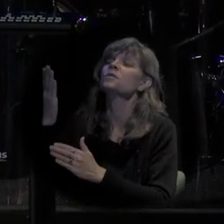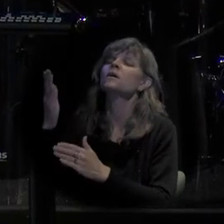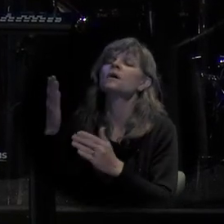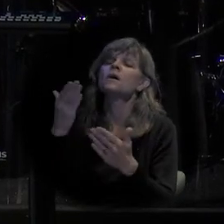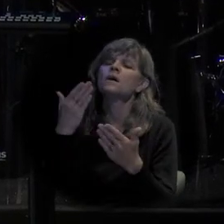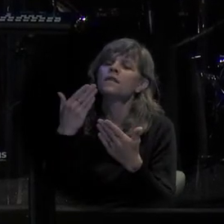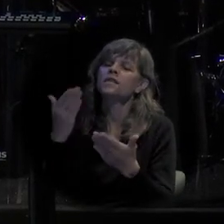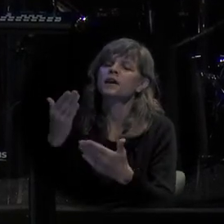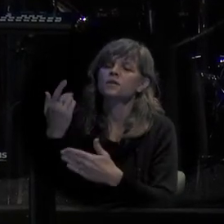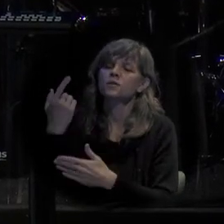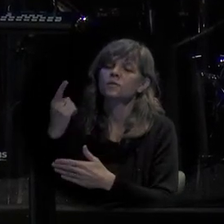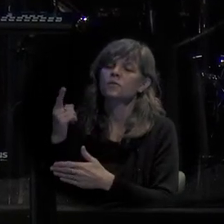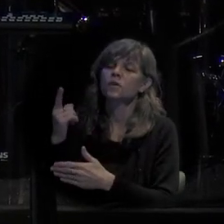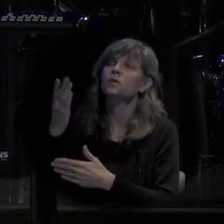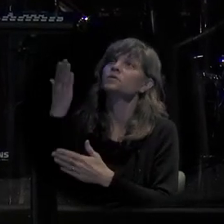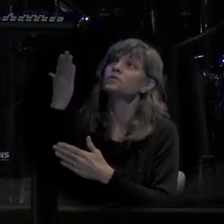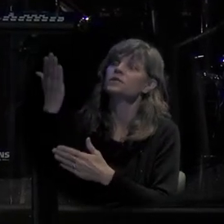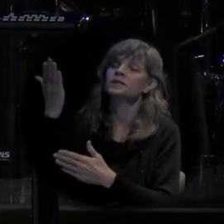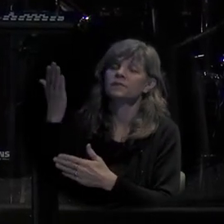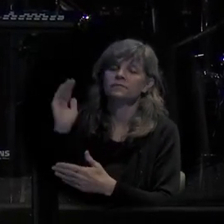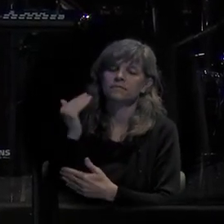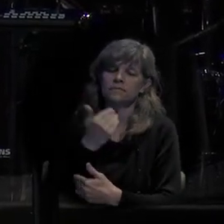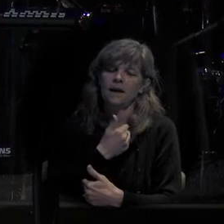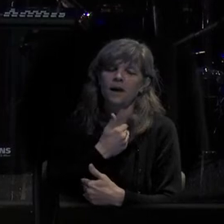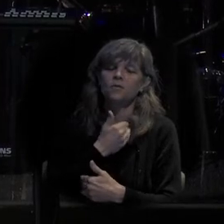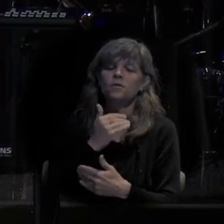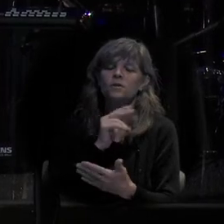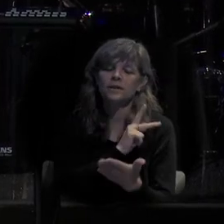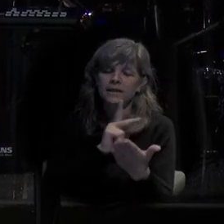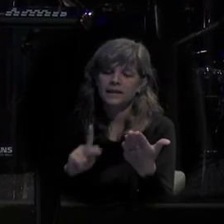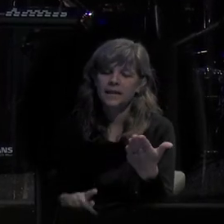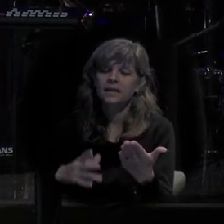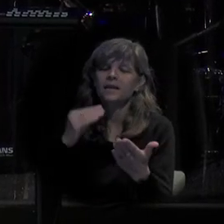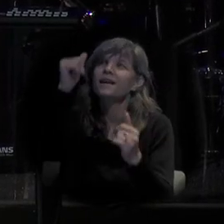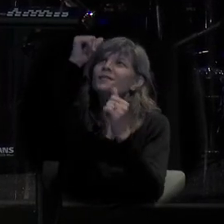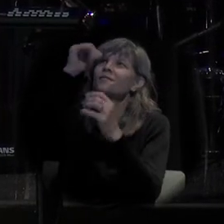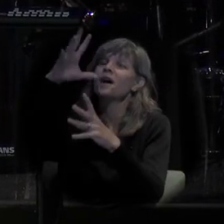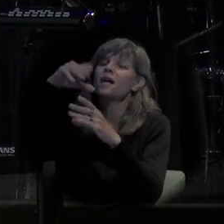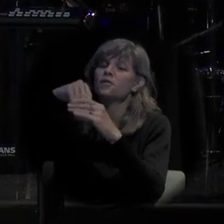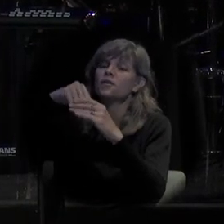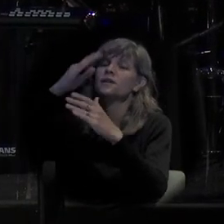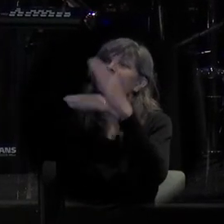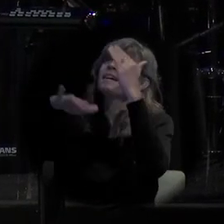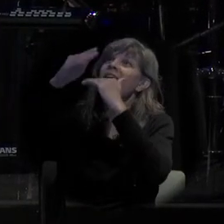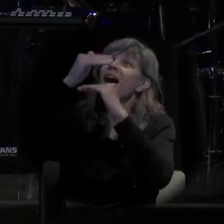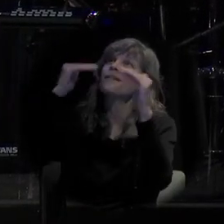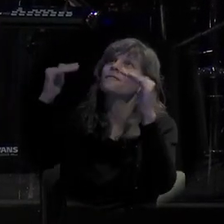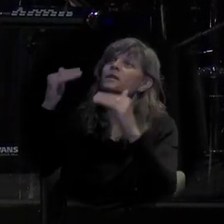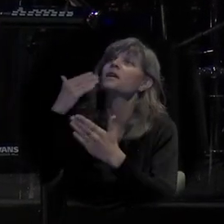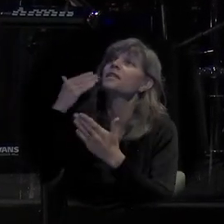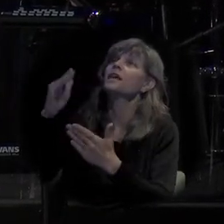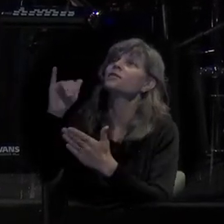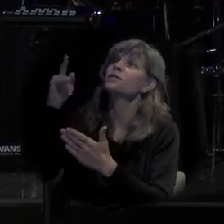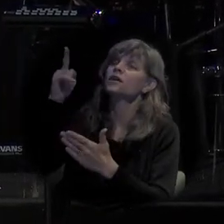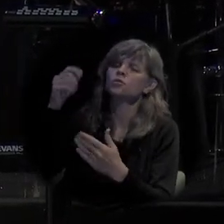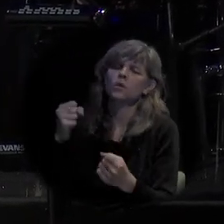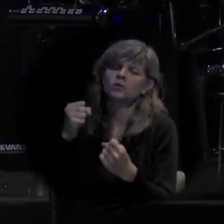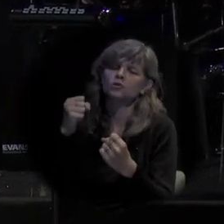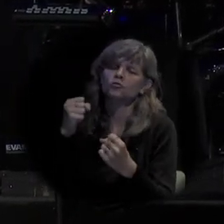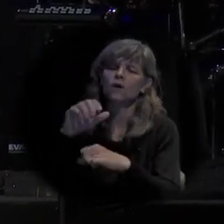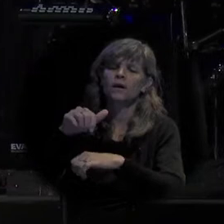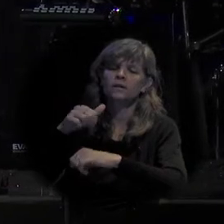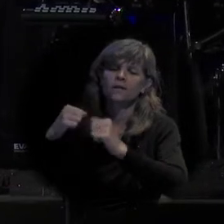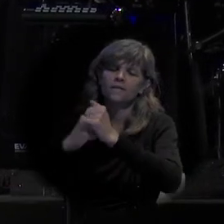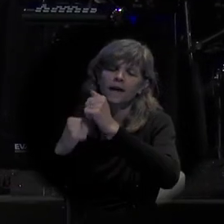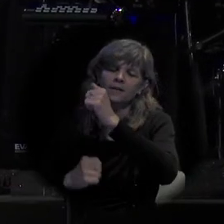of knowing that you are our King and our Father in heaven. Thank you that you are a firm foundation on